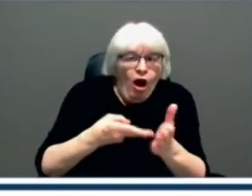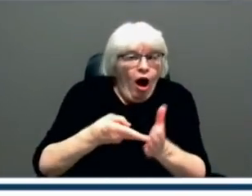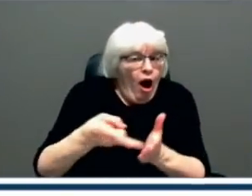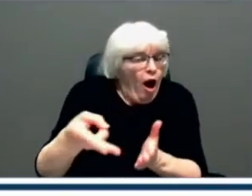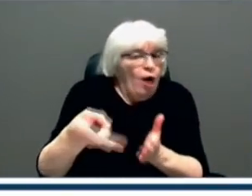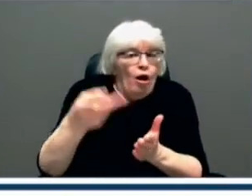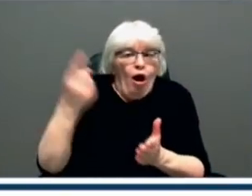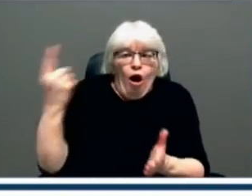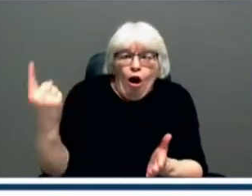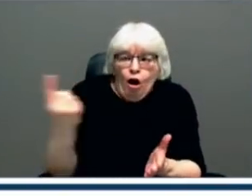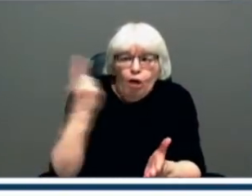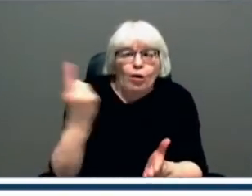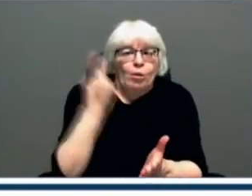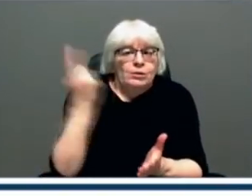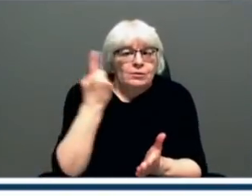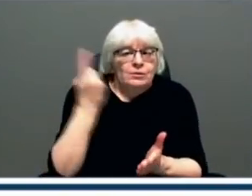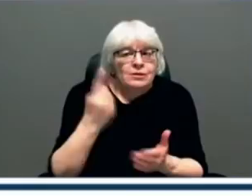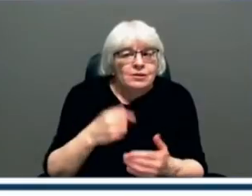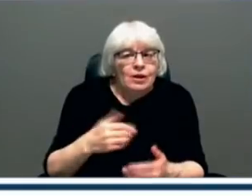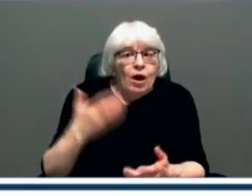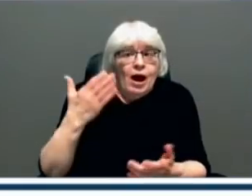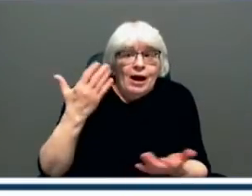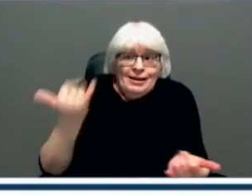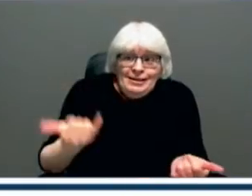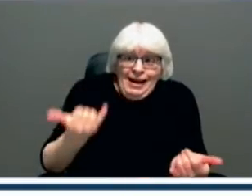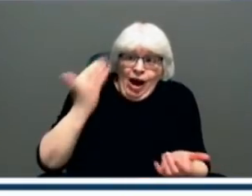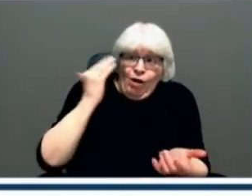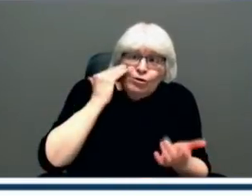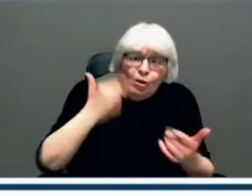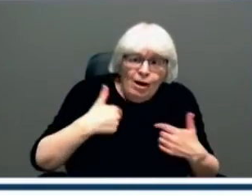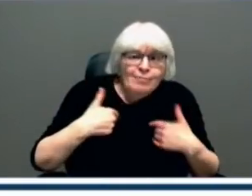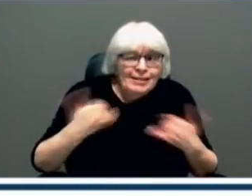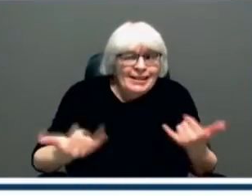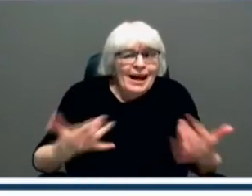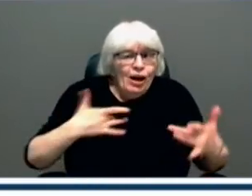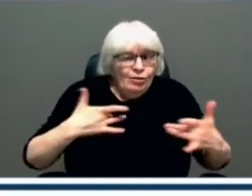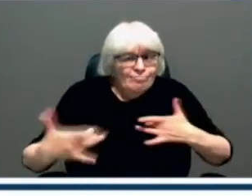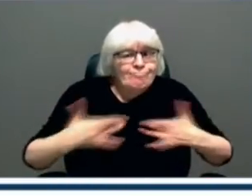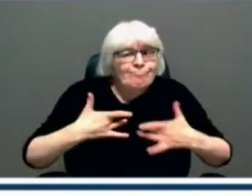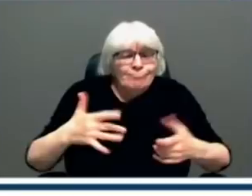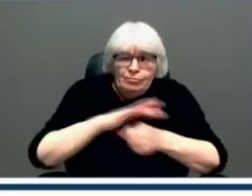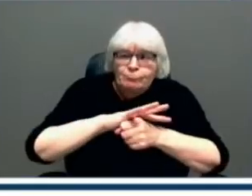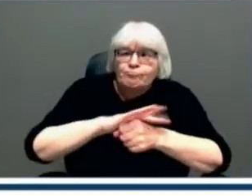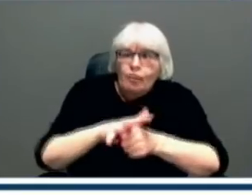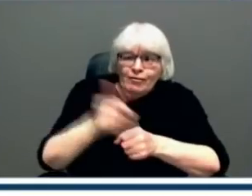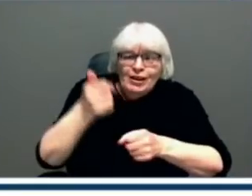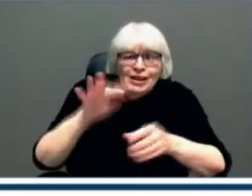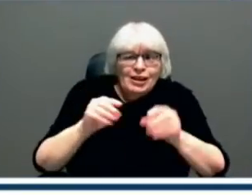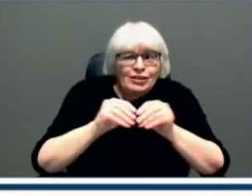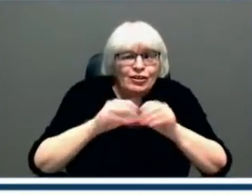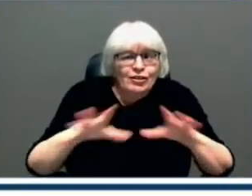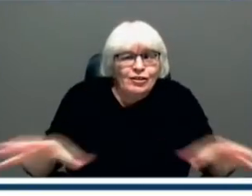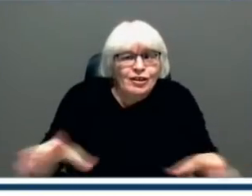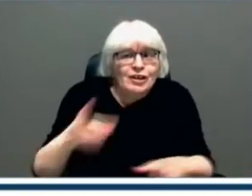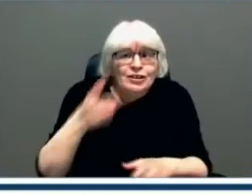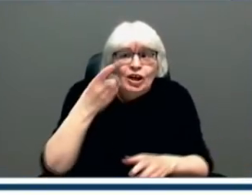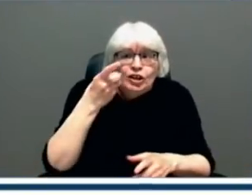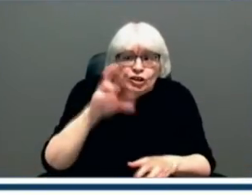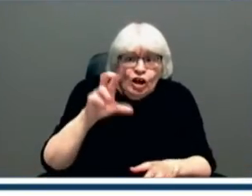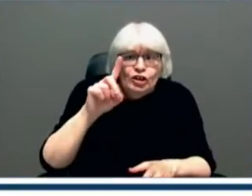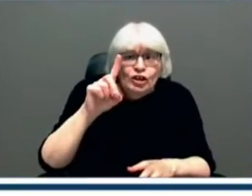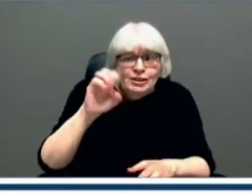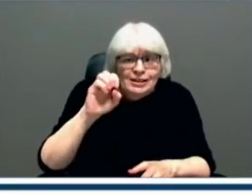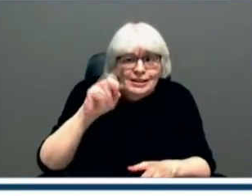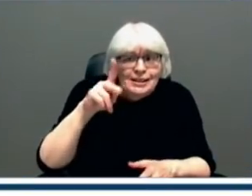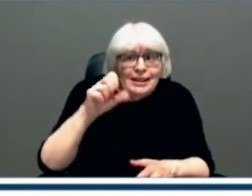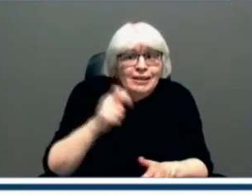There's no doubt the current situation is concerning, and as you're going to hear from Dr. Deeks, positive tests are up significantly. Cases in